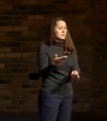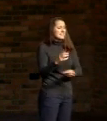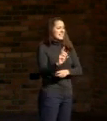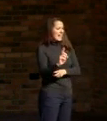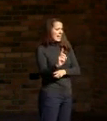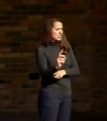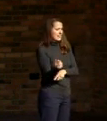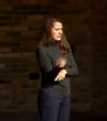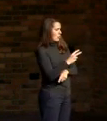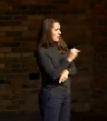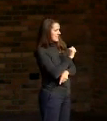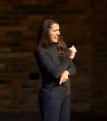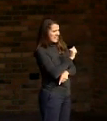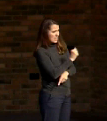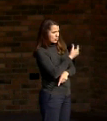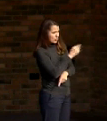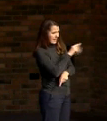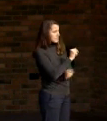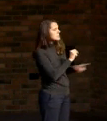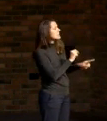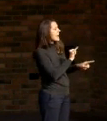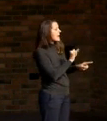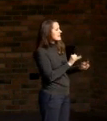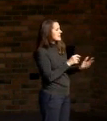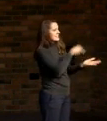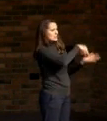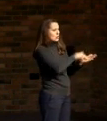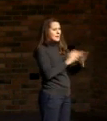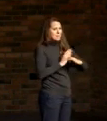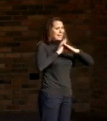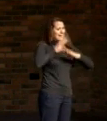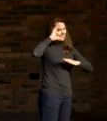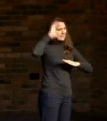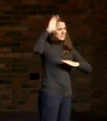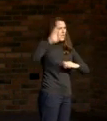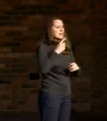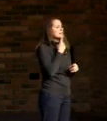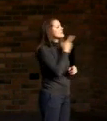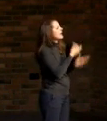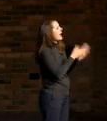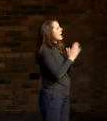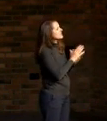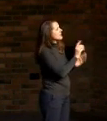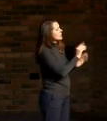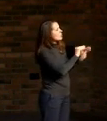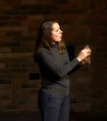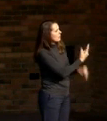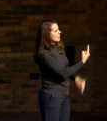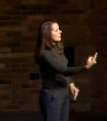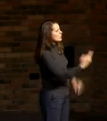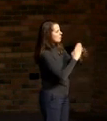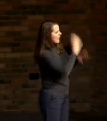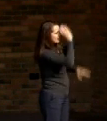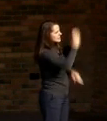Diogenes looked at Alexander the Great as he stand blocking the sun and said, "I ask that you step aside, you're blocking the